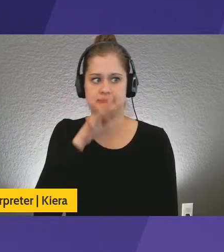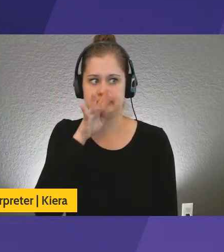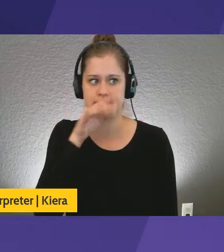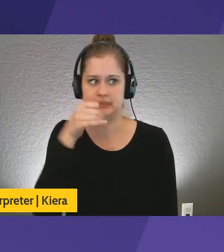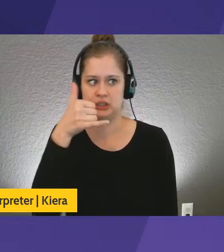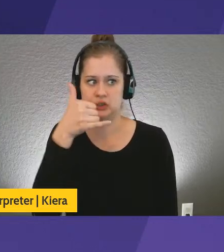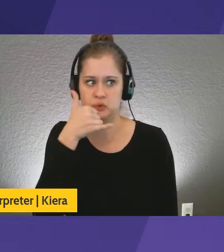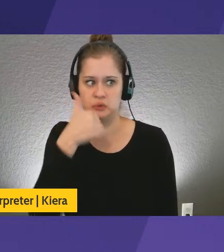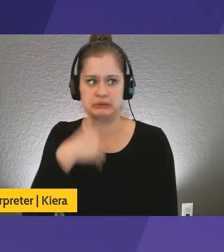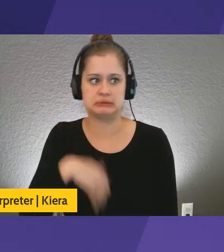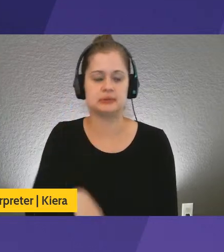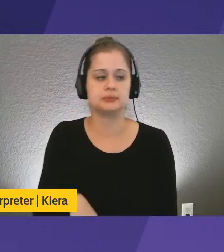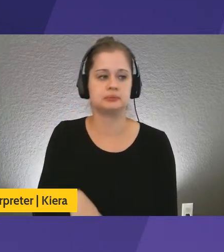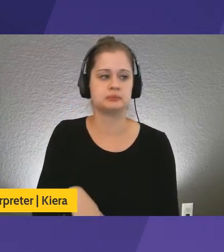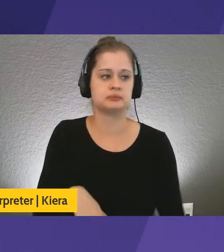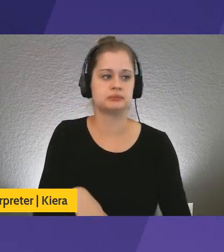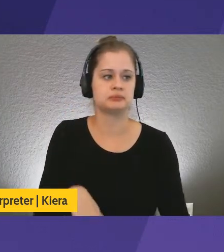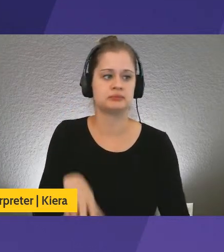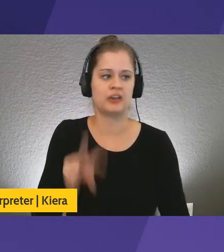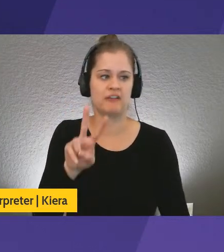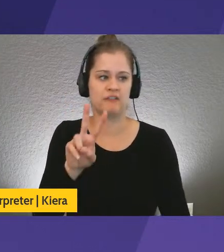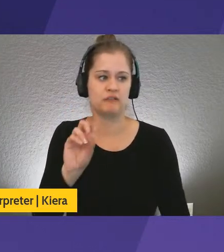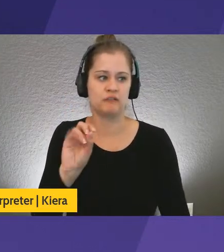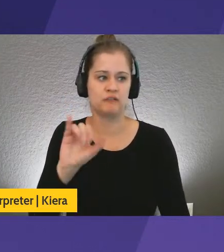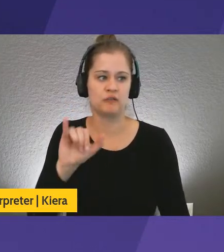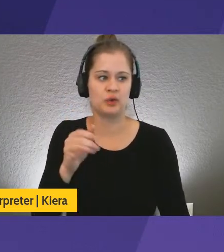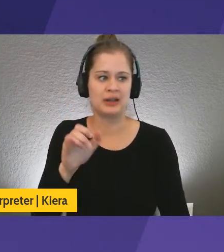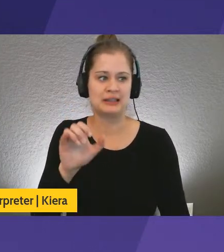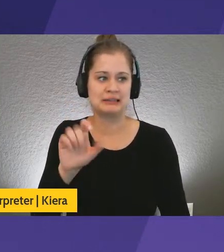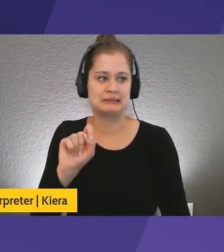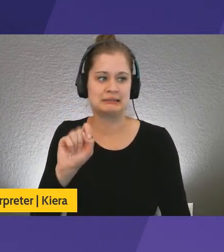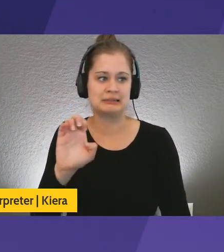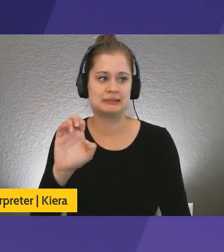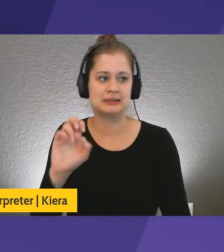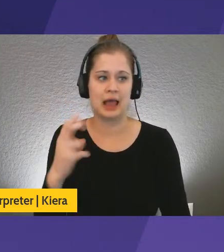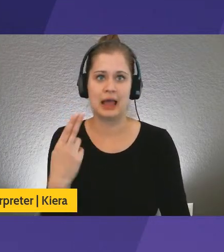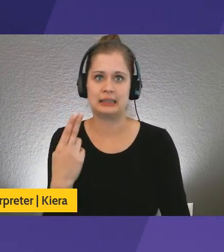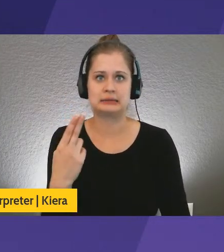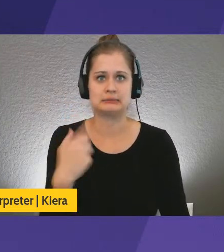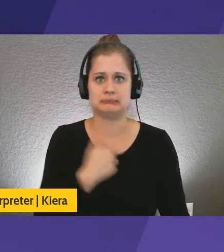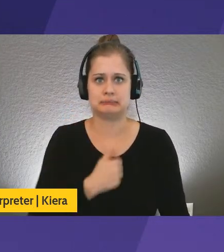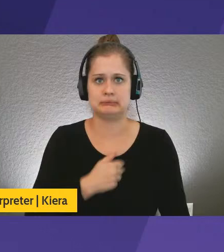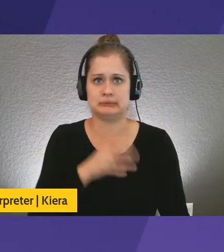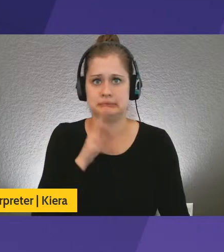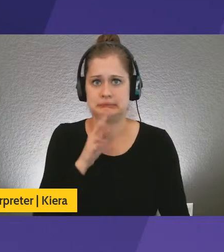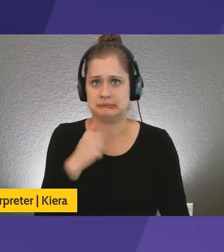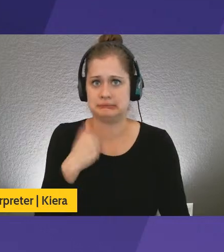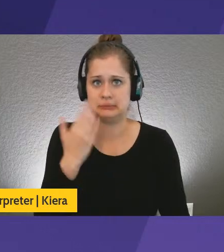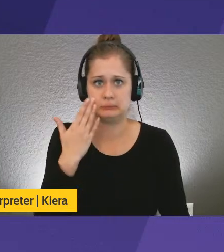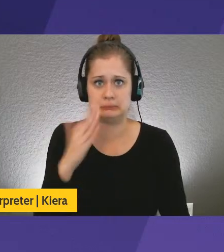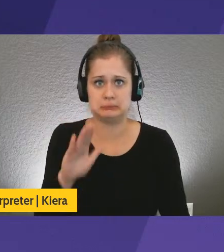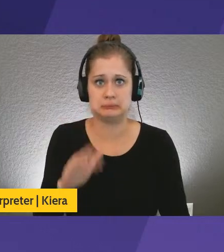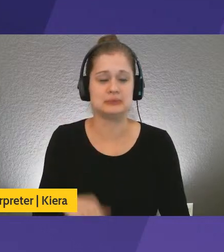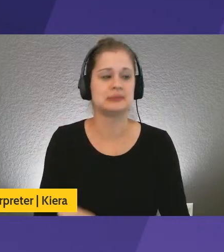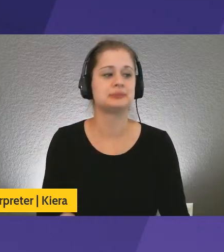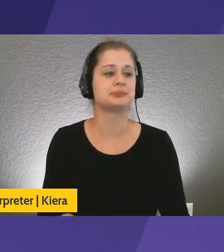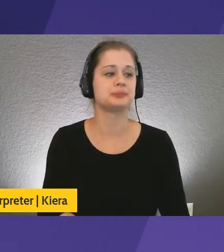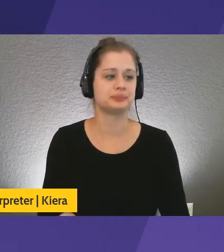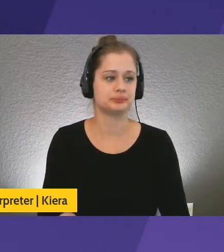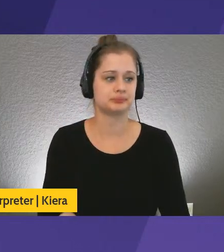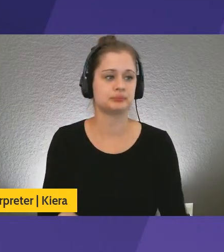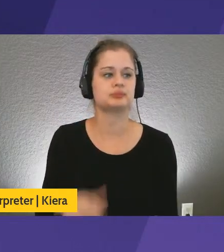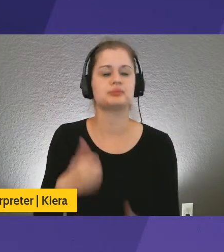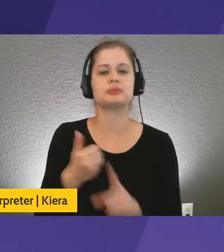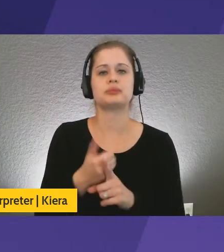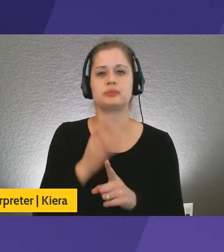incorrectly. Vojtěch or something like that. I'm so sorry. I don't know how to pronounce it. He will be